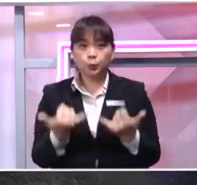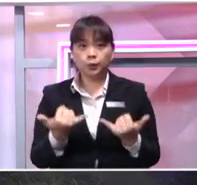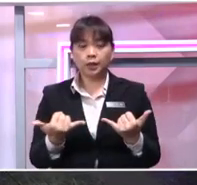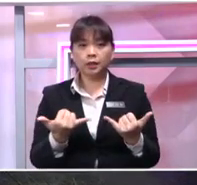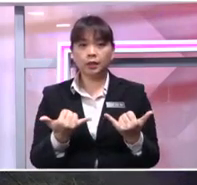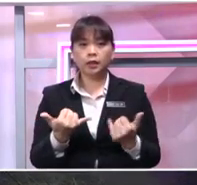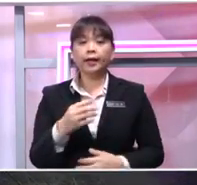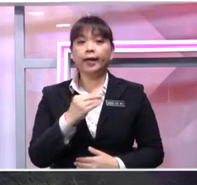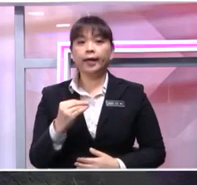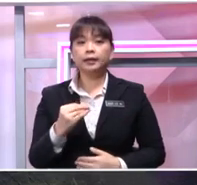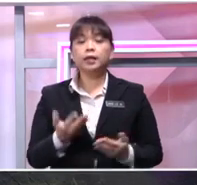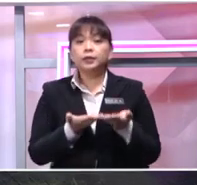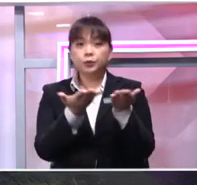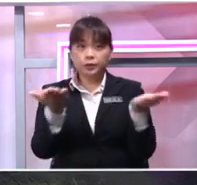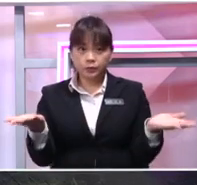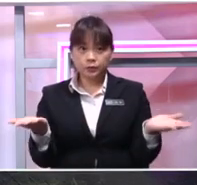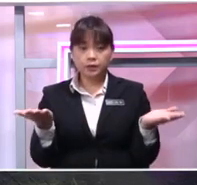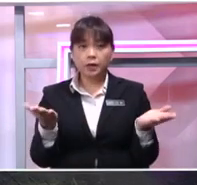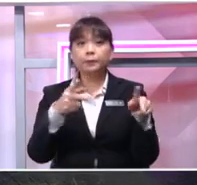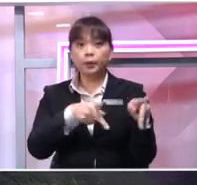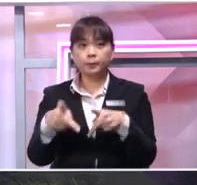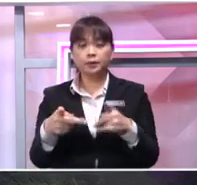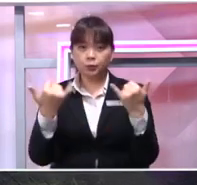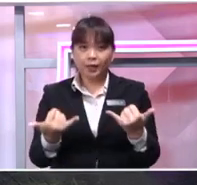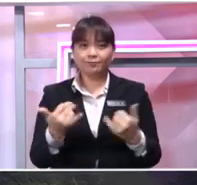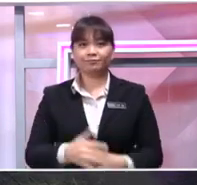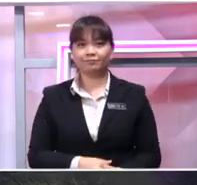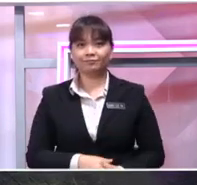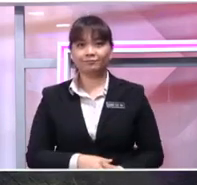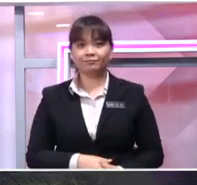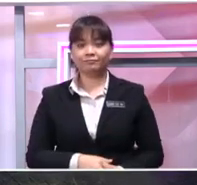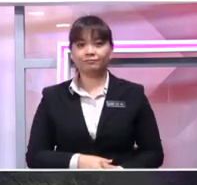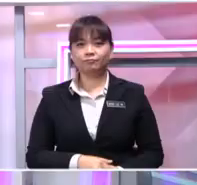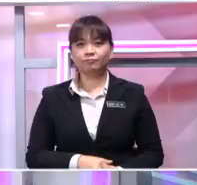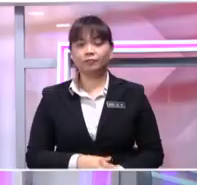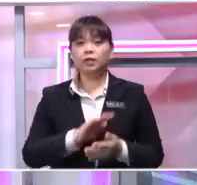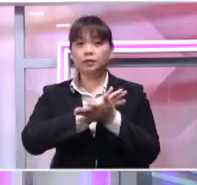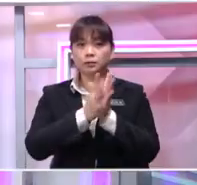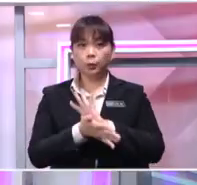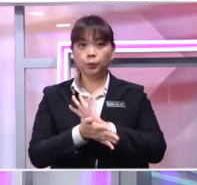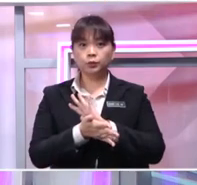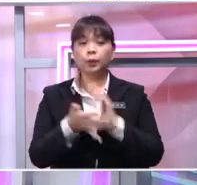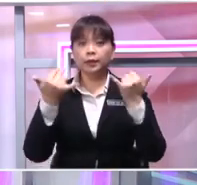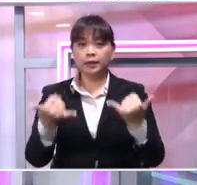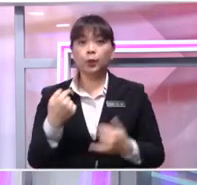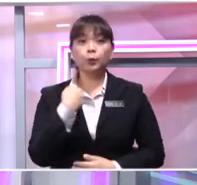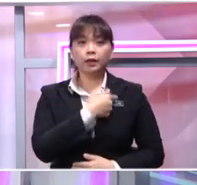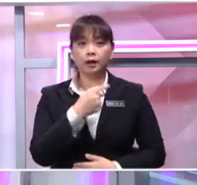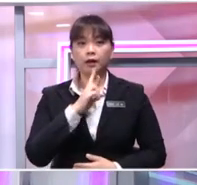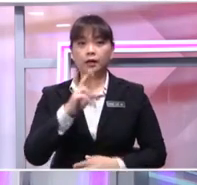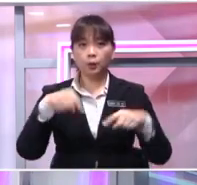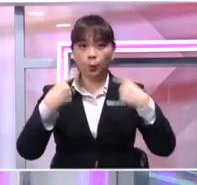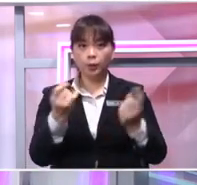can introduce the pupils that are with us today in Google Meet. Alright, okay. So actually today we are going to